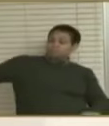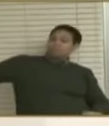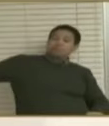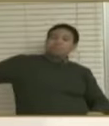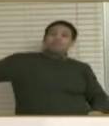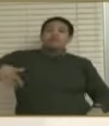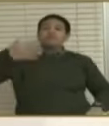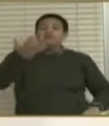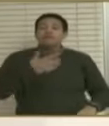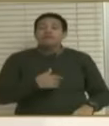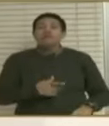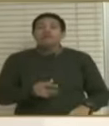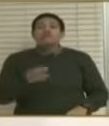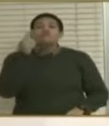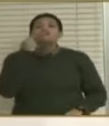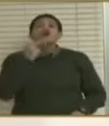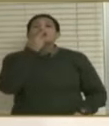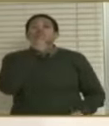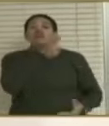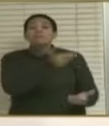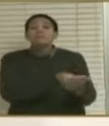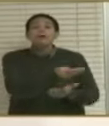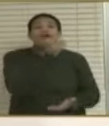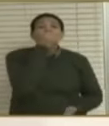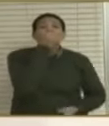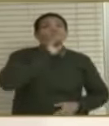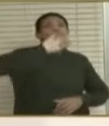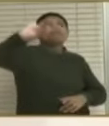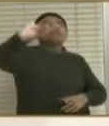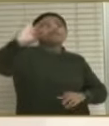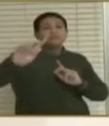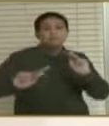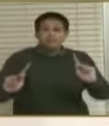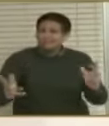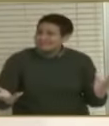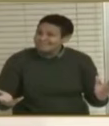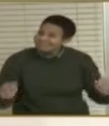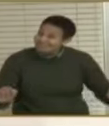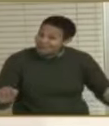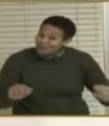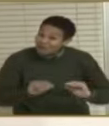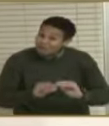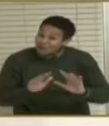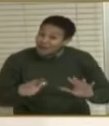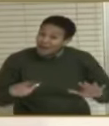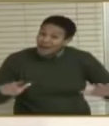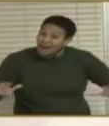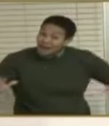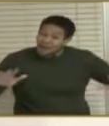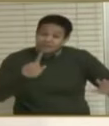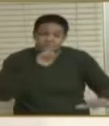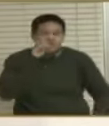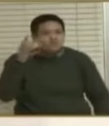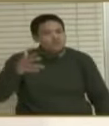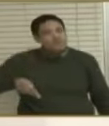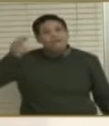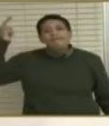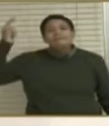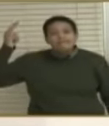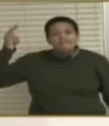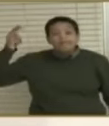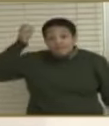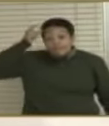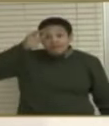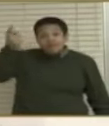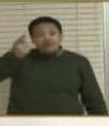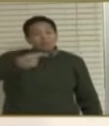the restaurant, wherever they go, the possibility for spread are real, and it is something that we